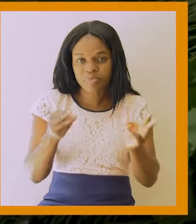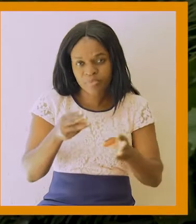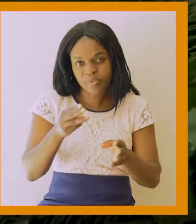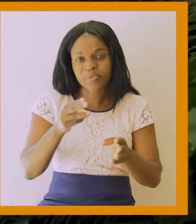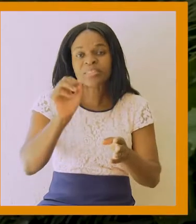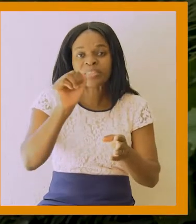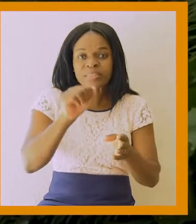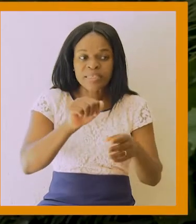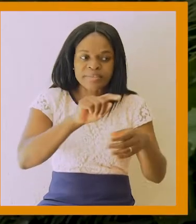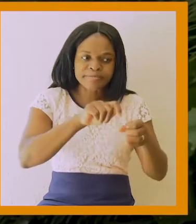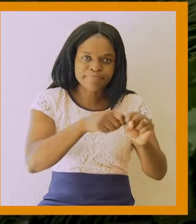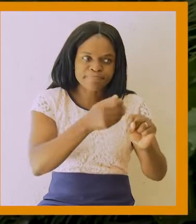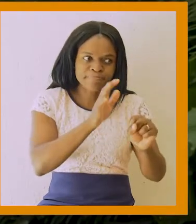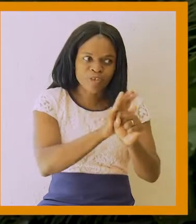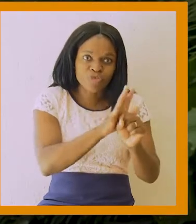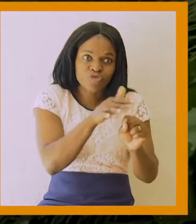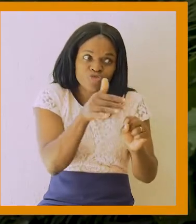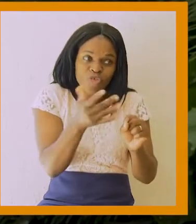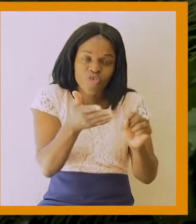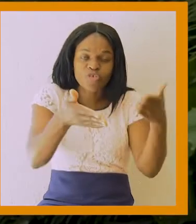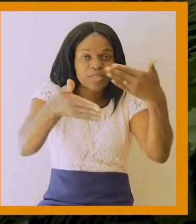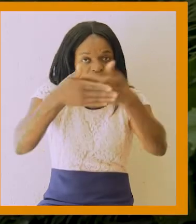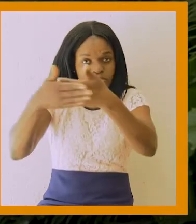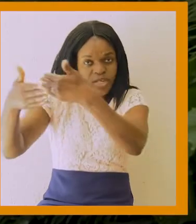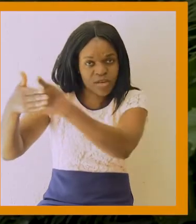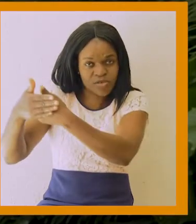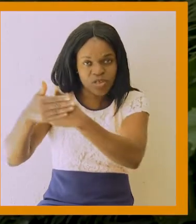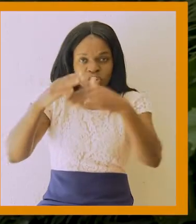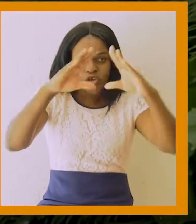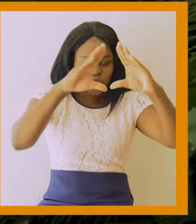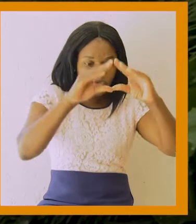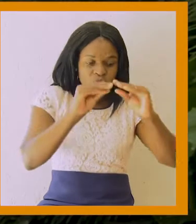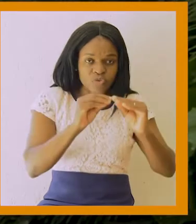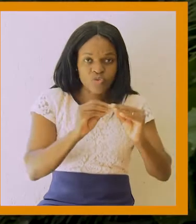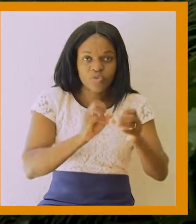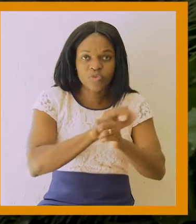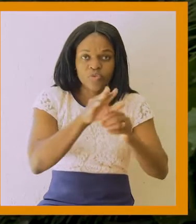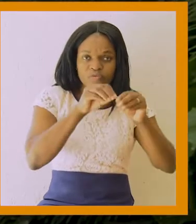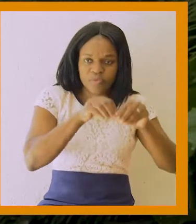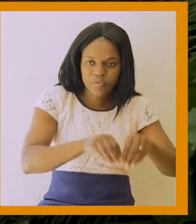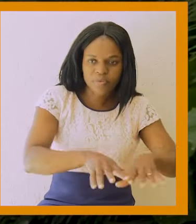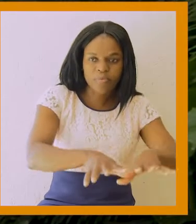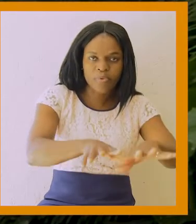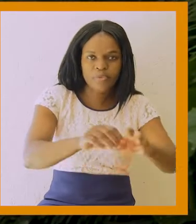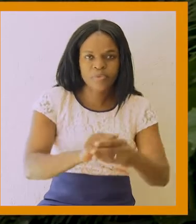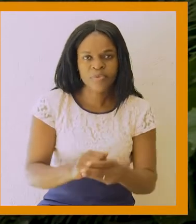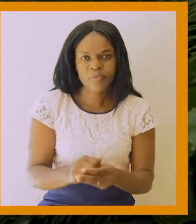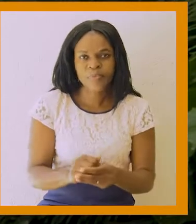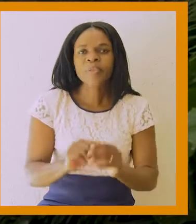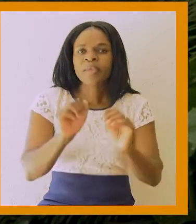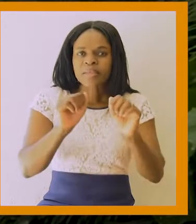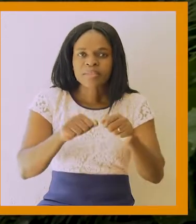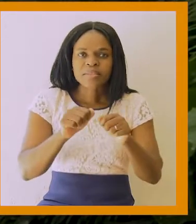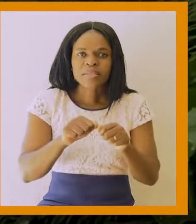people were supposed to be locked down so that we reduce the effects of transmitting COVID-19.